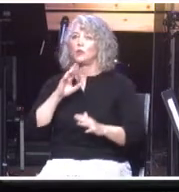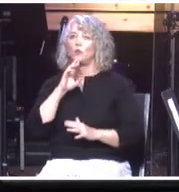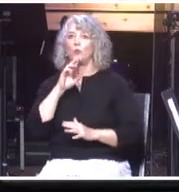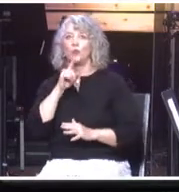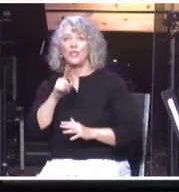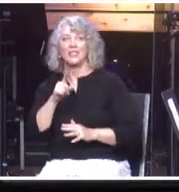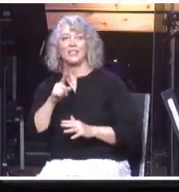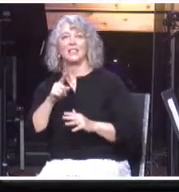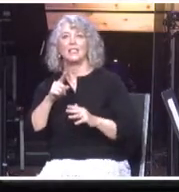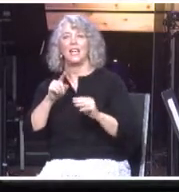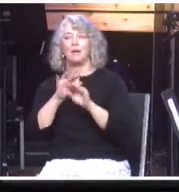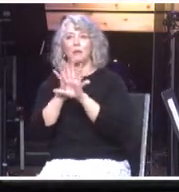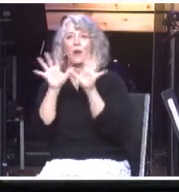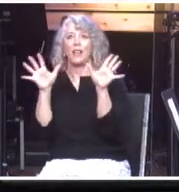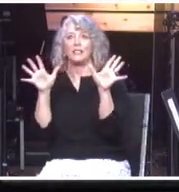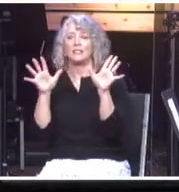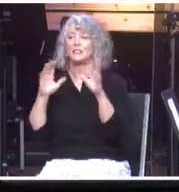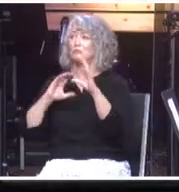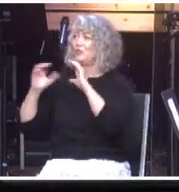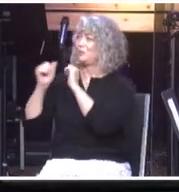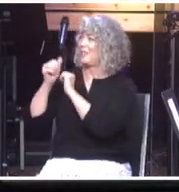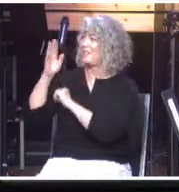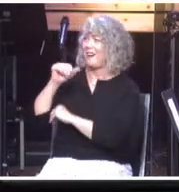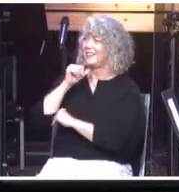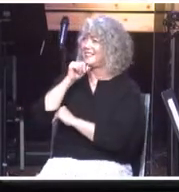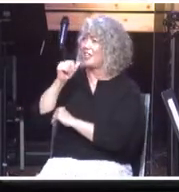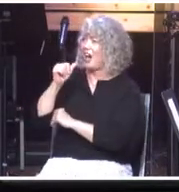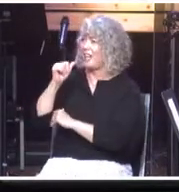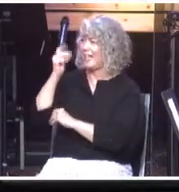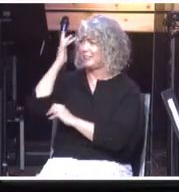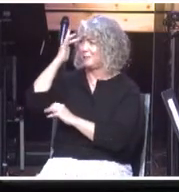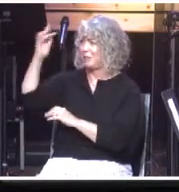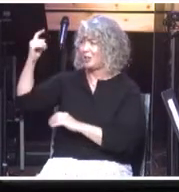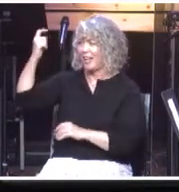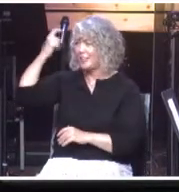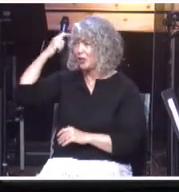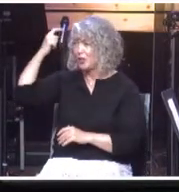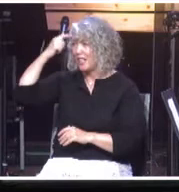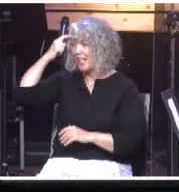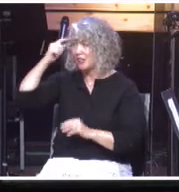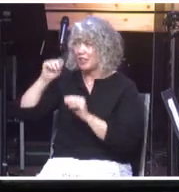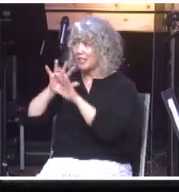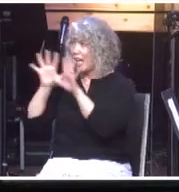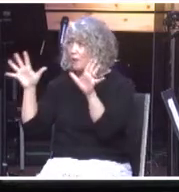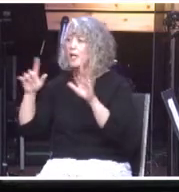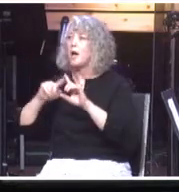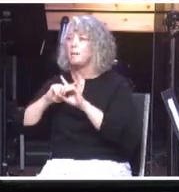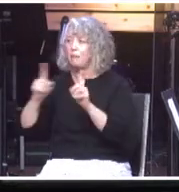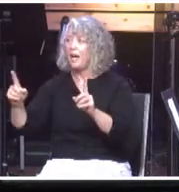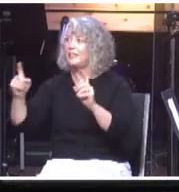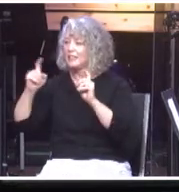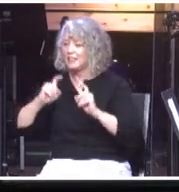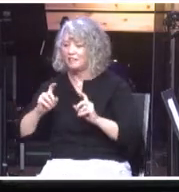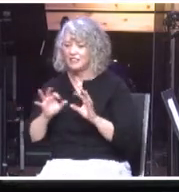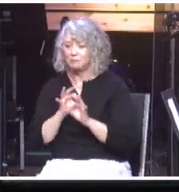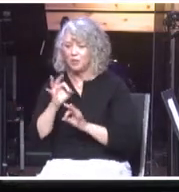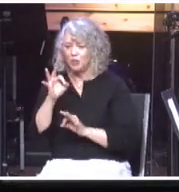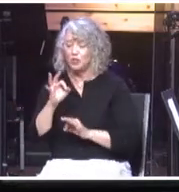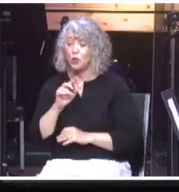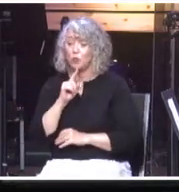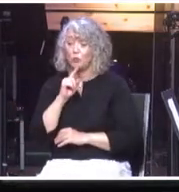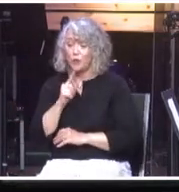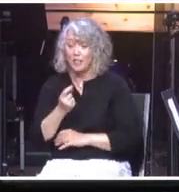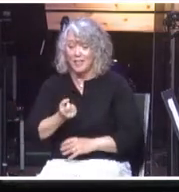Communication with God doesn't bring about with it a superior intellectual perspicuity, but it does bring a perception of spiritual